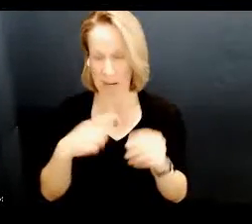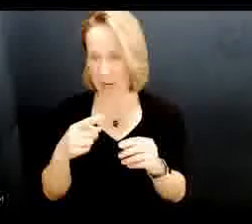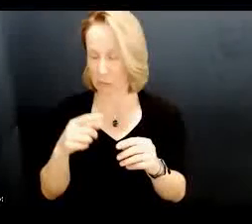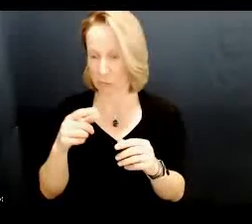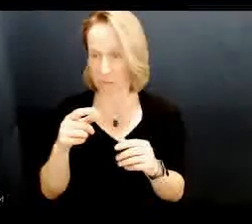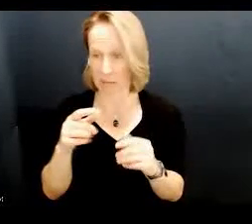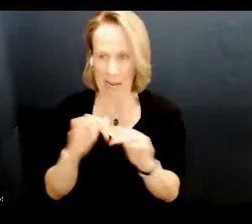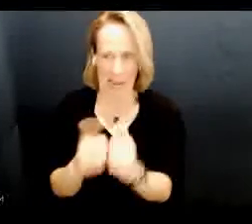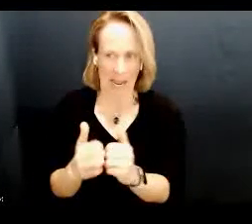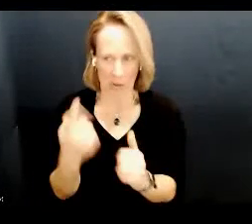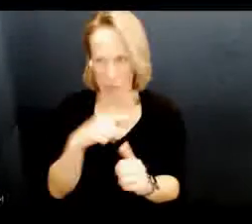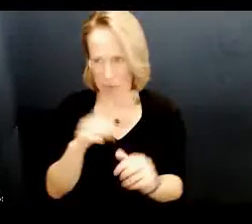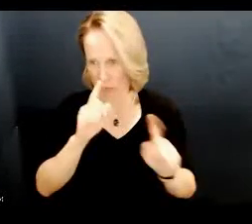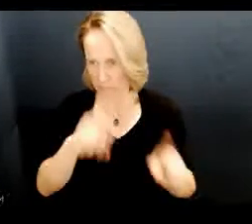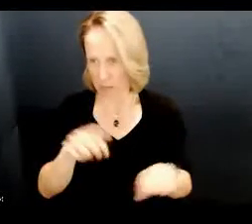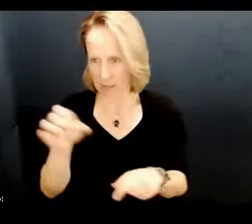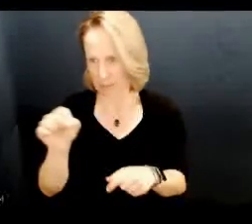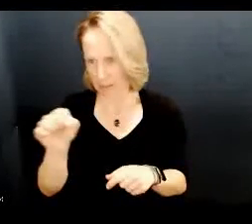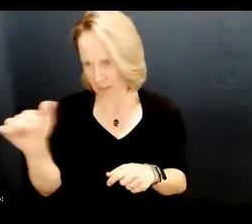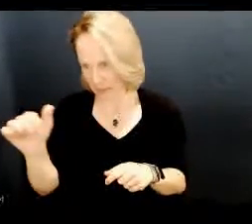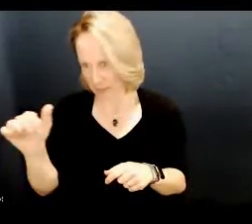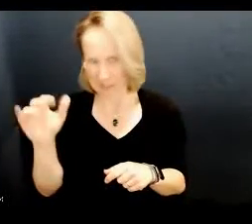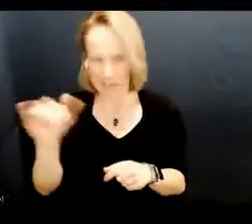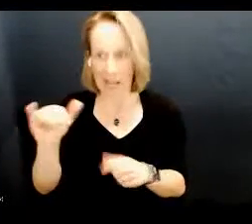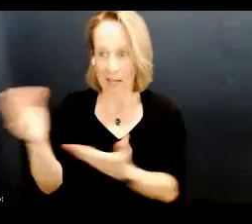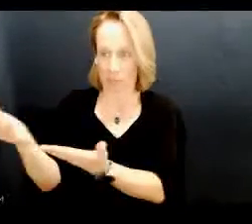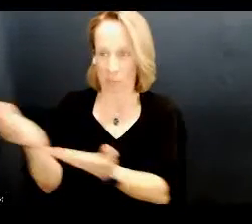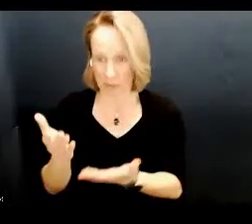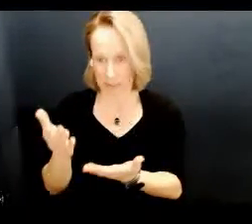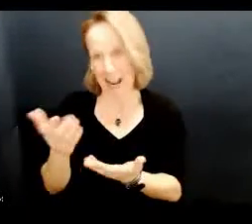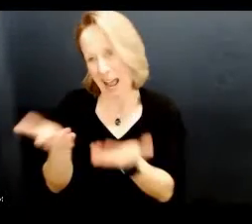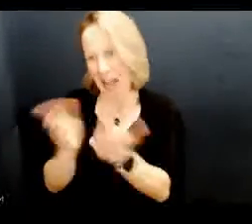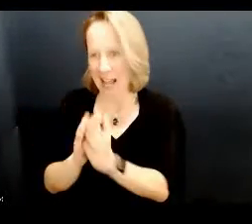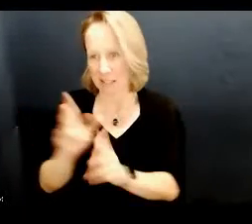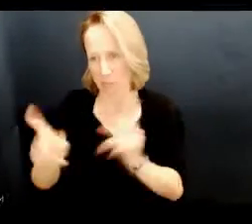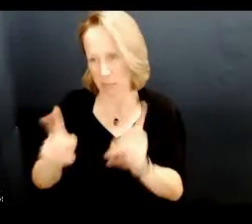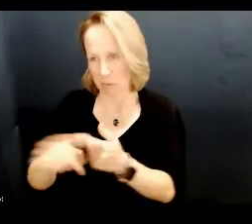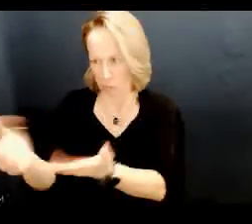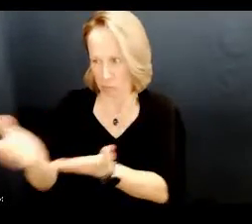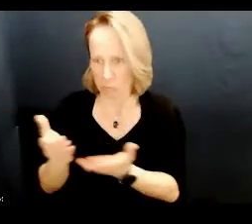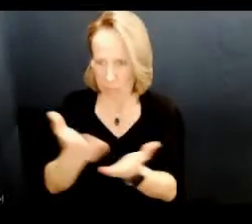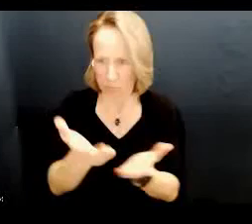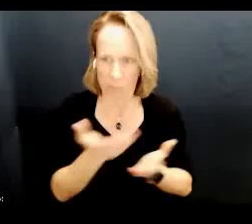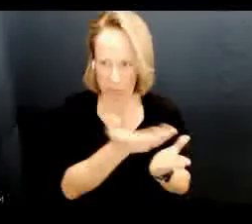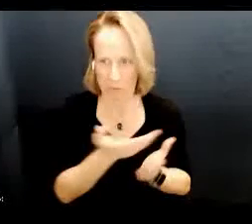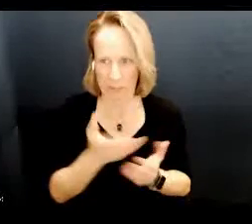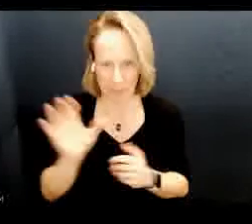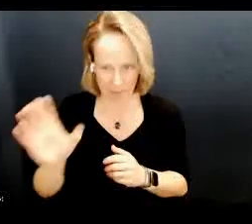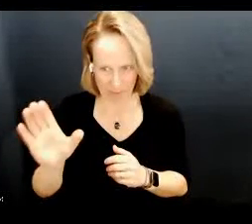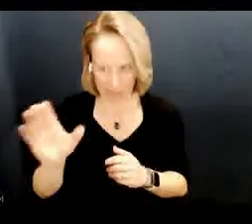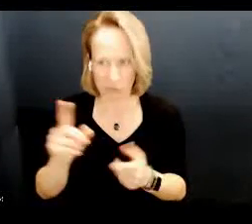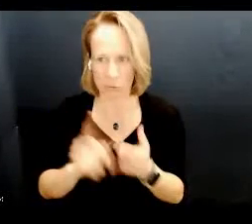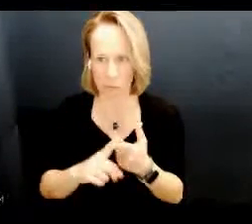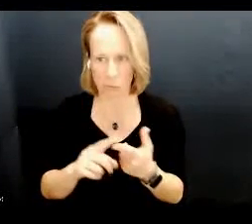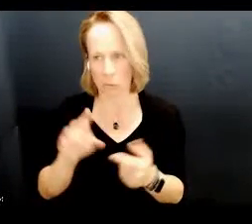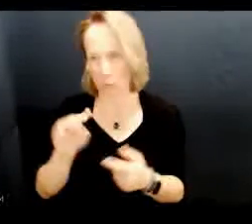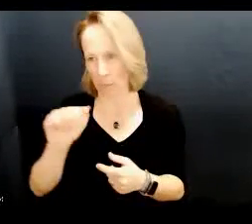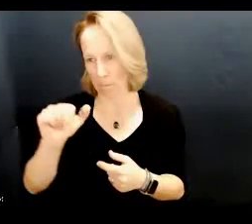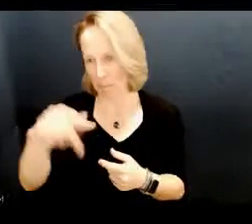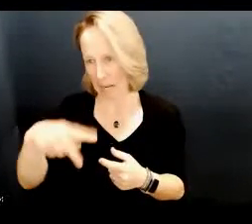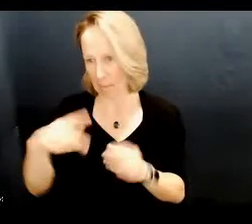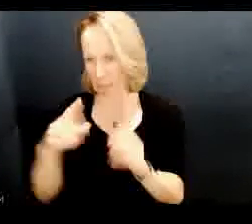bring their current protocol, like their internal protocol, to the mapping session. That could be helpful. We could use different